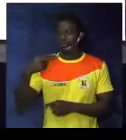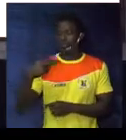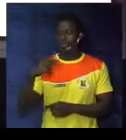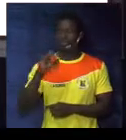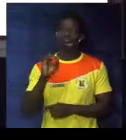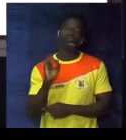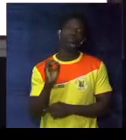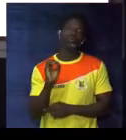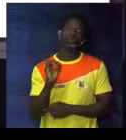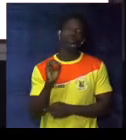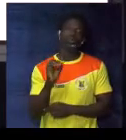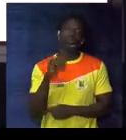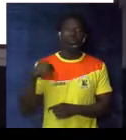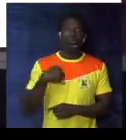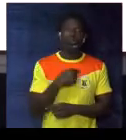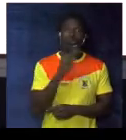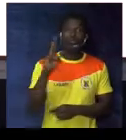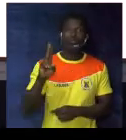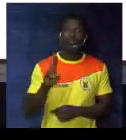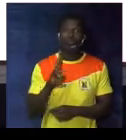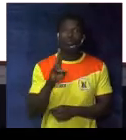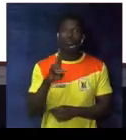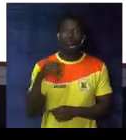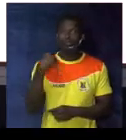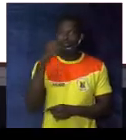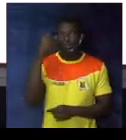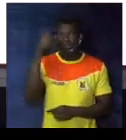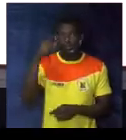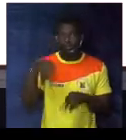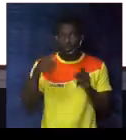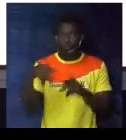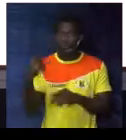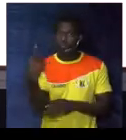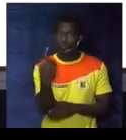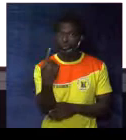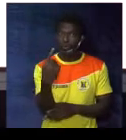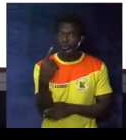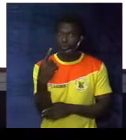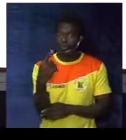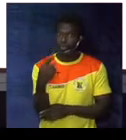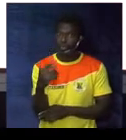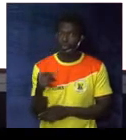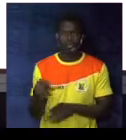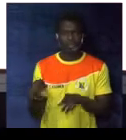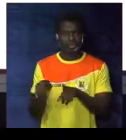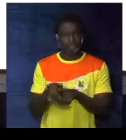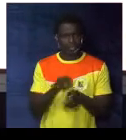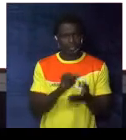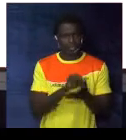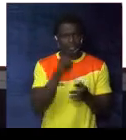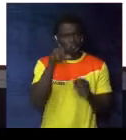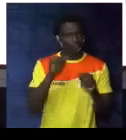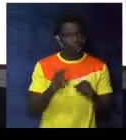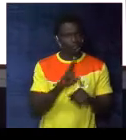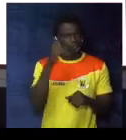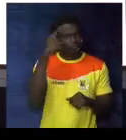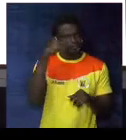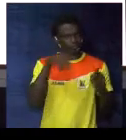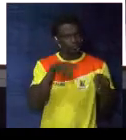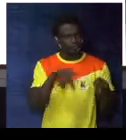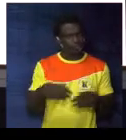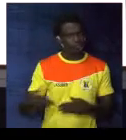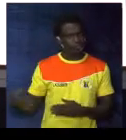W-H-O. Who. We use who for people only. Unlike that you can use for